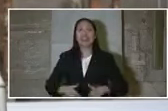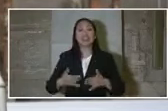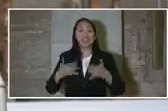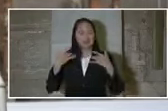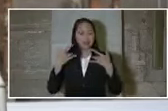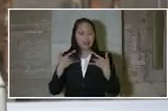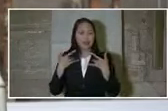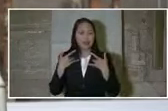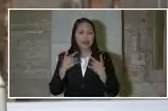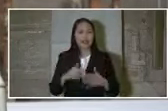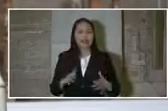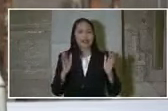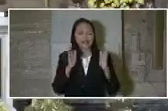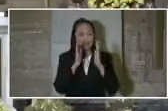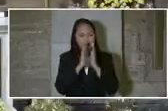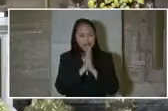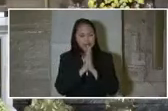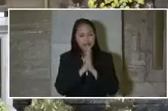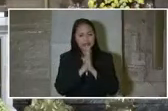Amen.